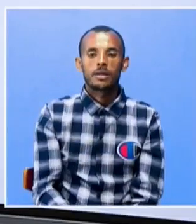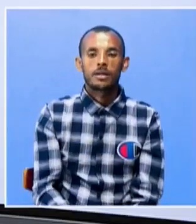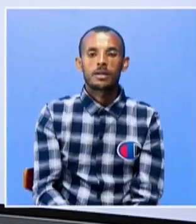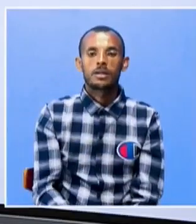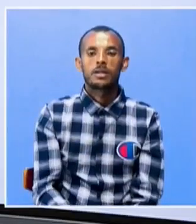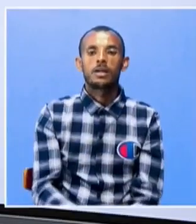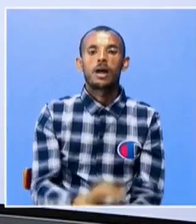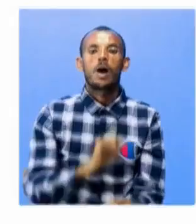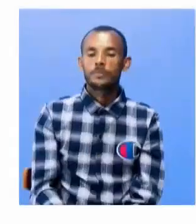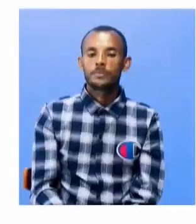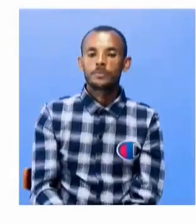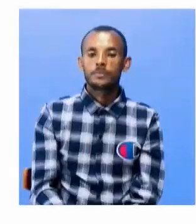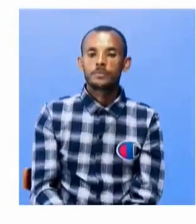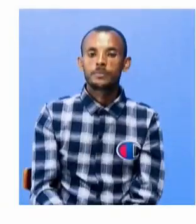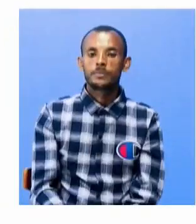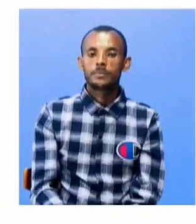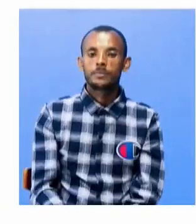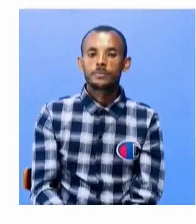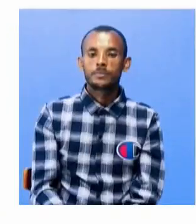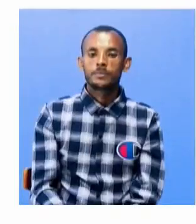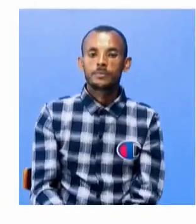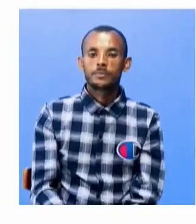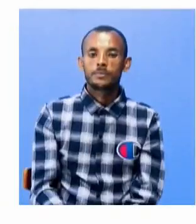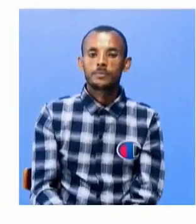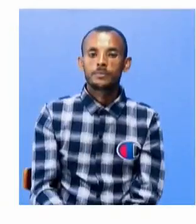I'll proceed to the next.